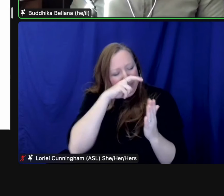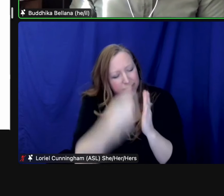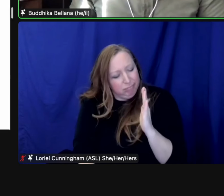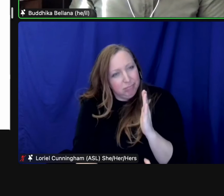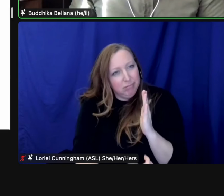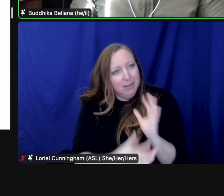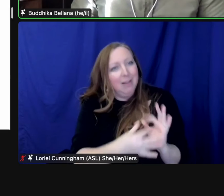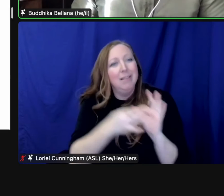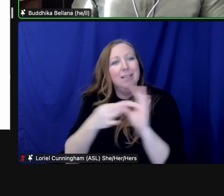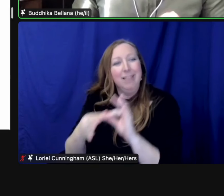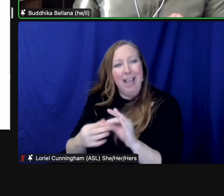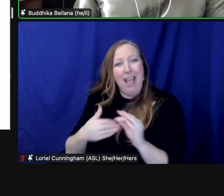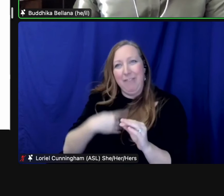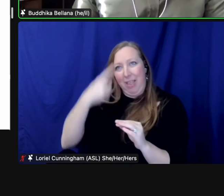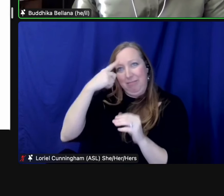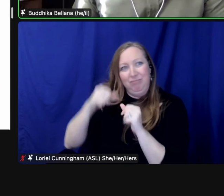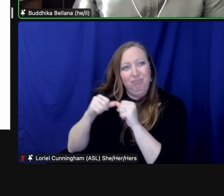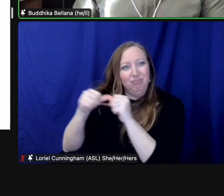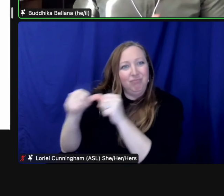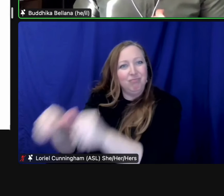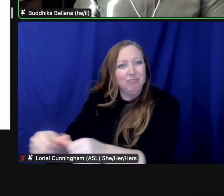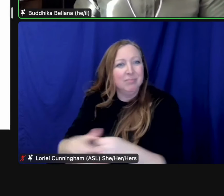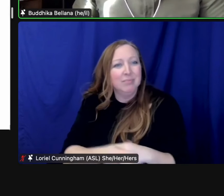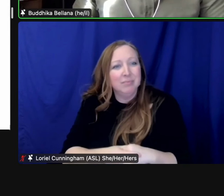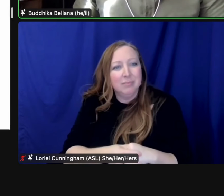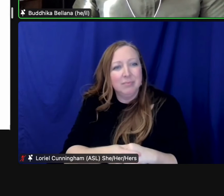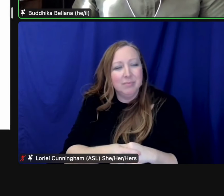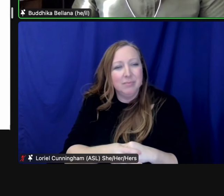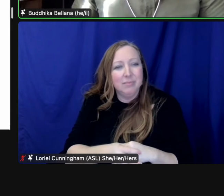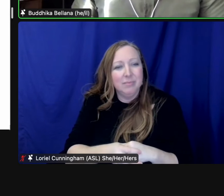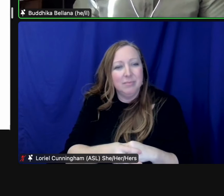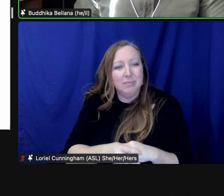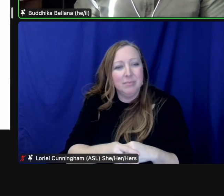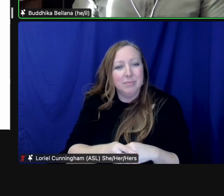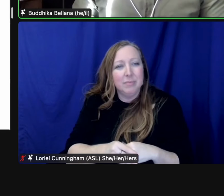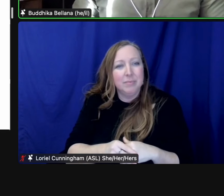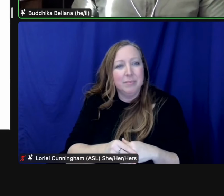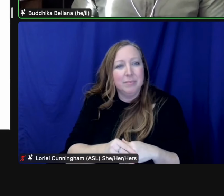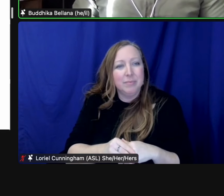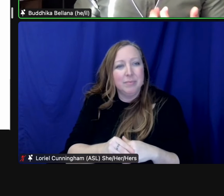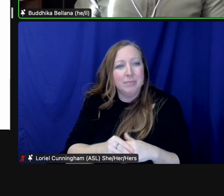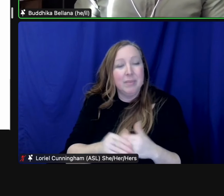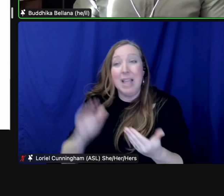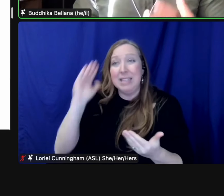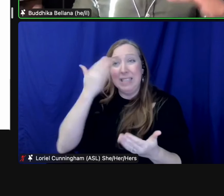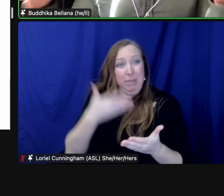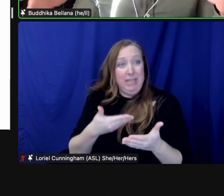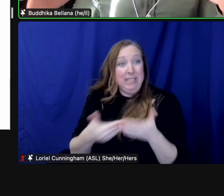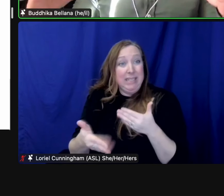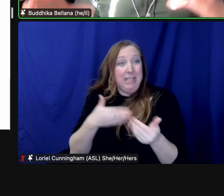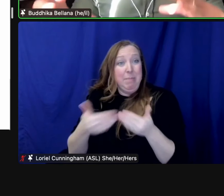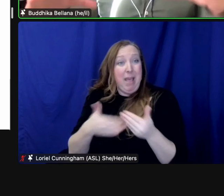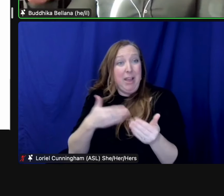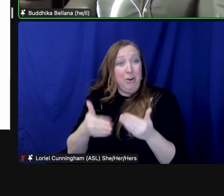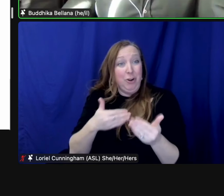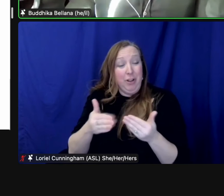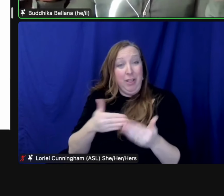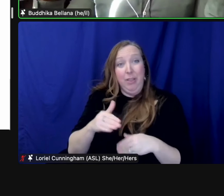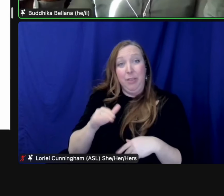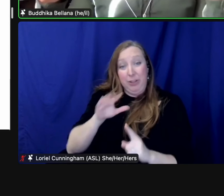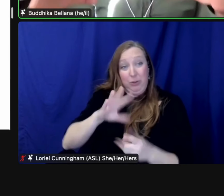And importantly, it seems to be irrespective of the objective coherence of the stimulus that's being read. So it's not that